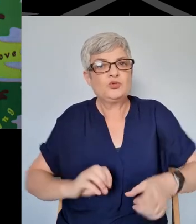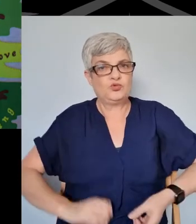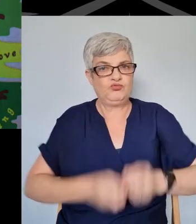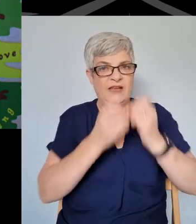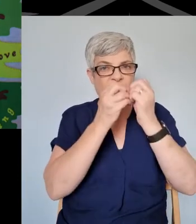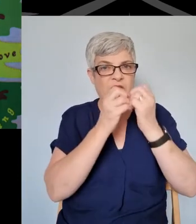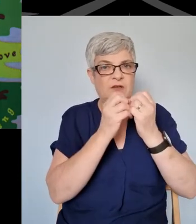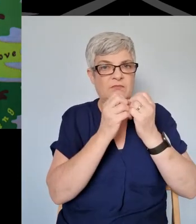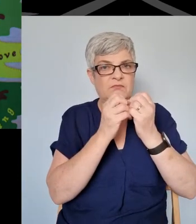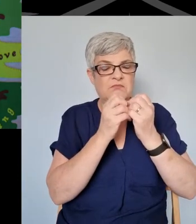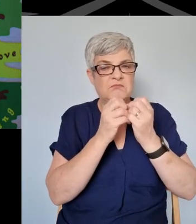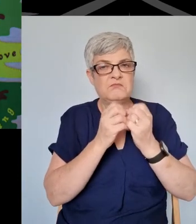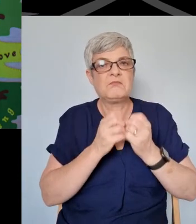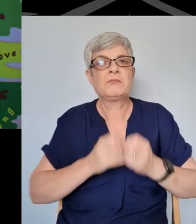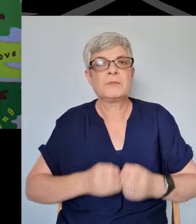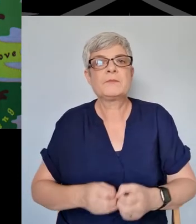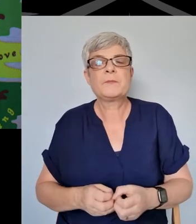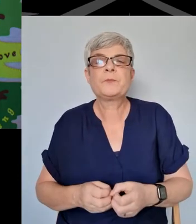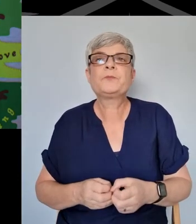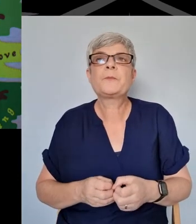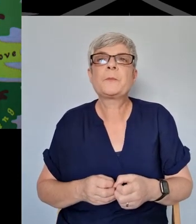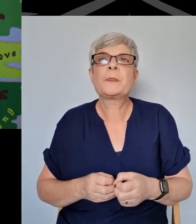itself.